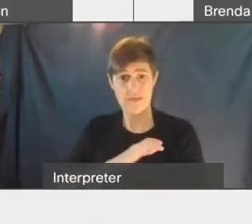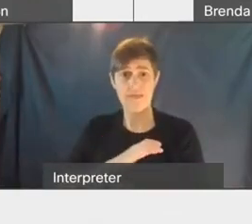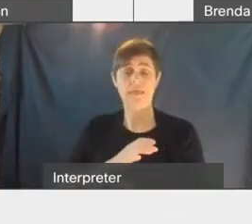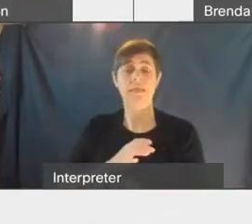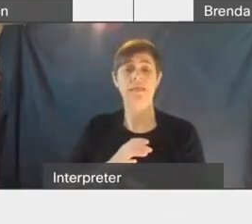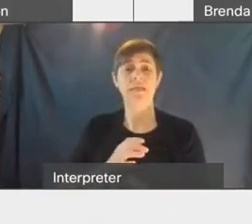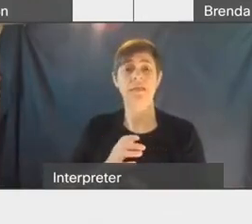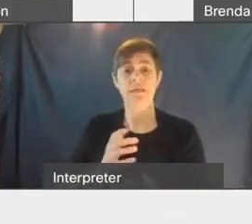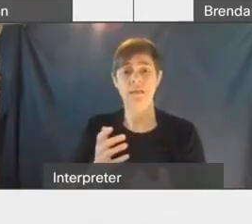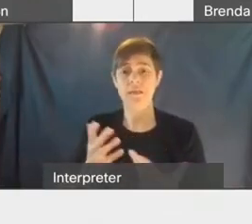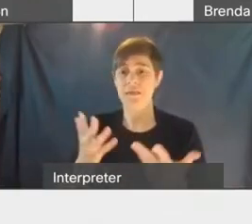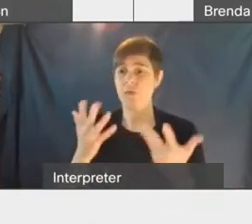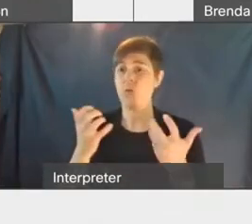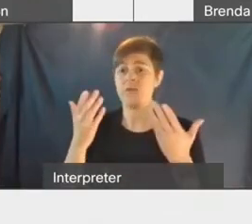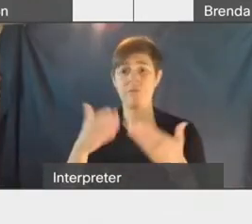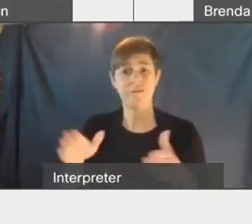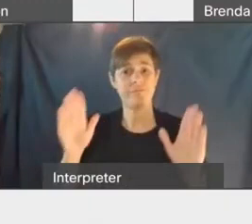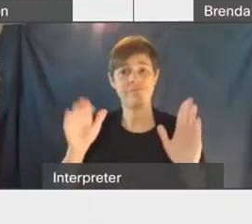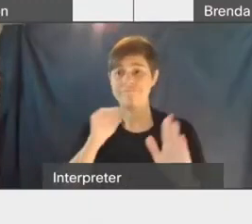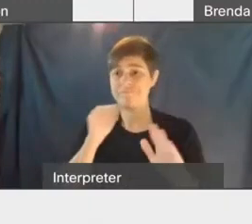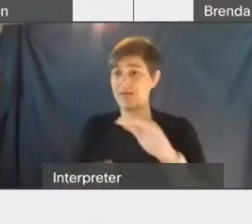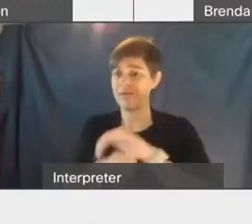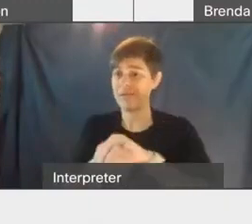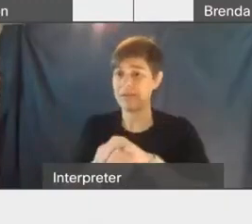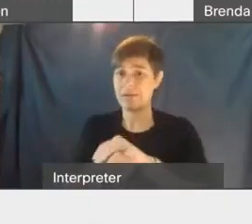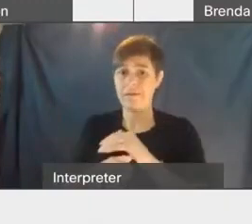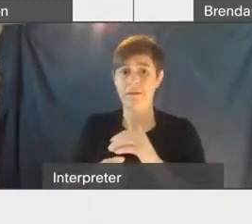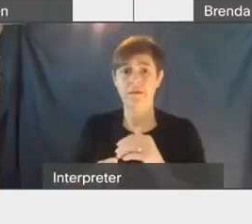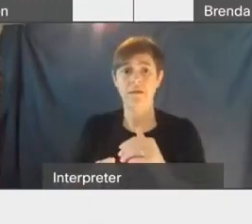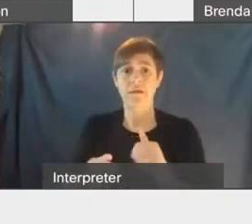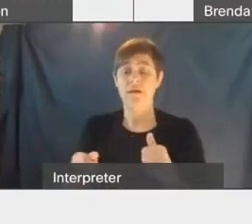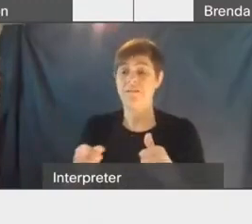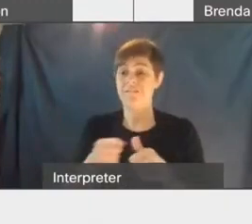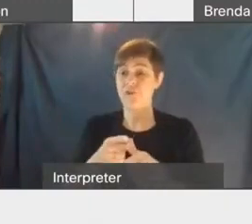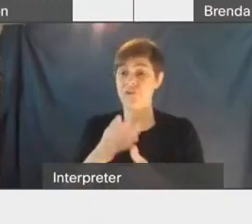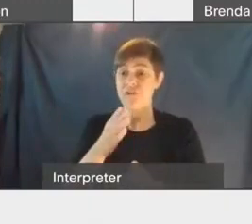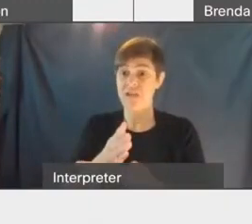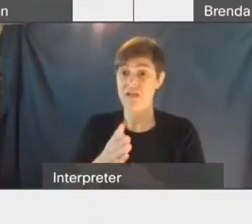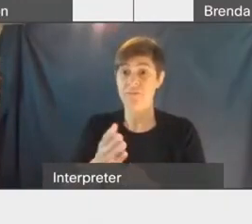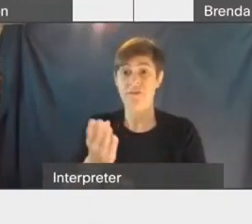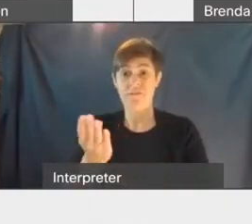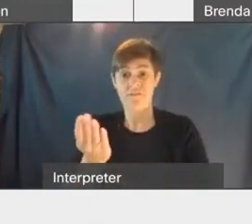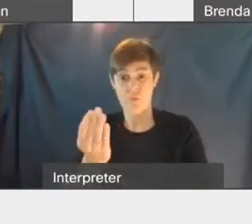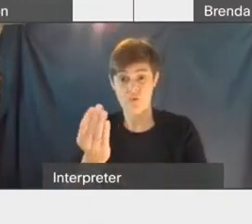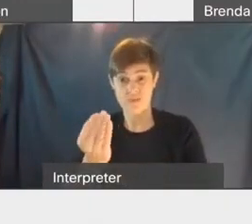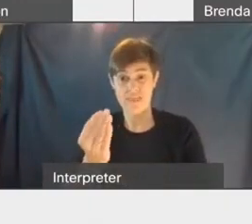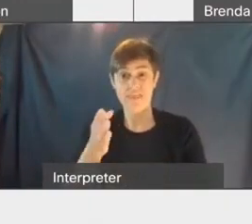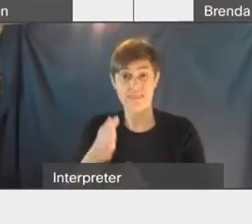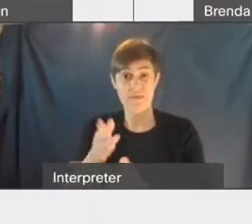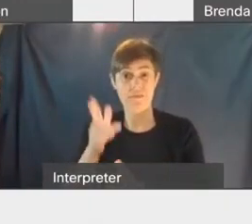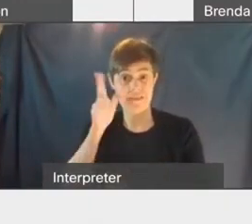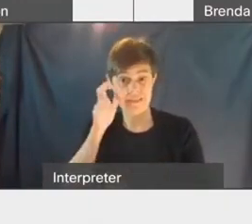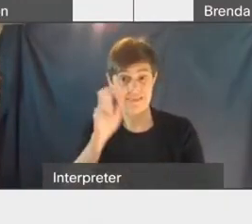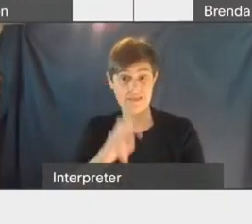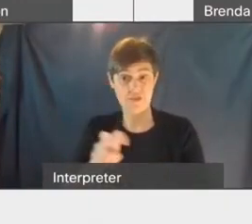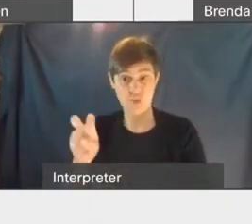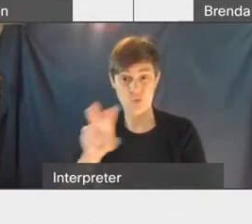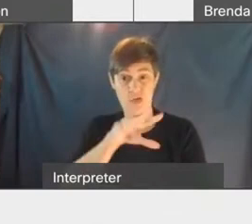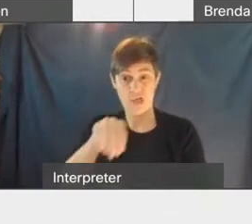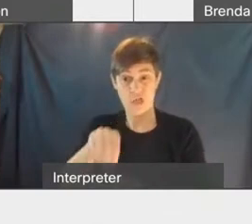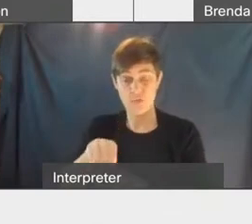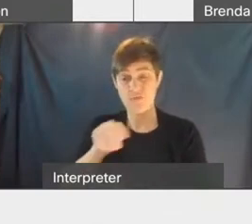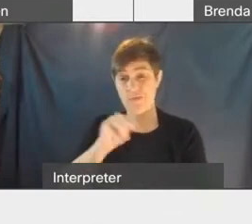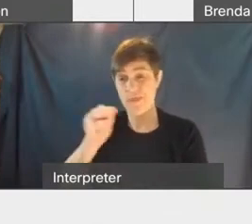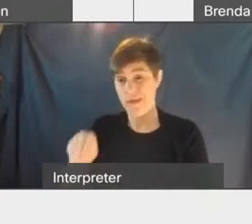transparency and public access. This was the first stop in a 14-stop listening tour that includes Manhattan, Salina,